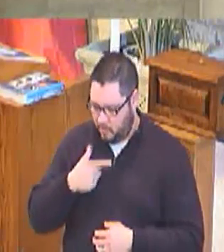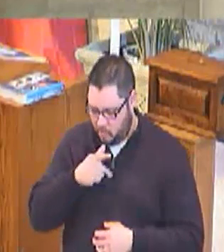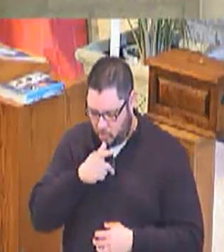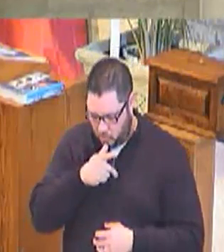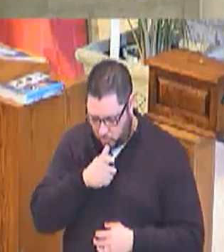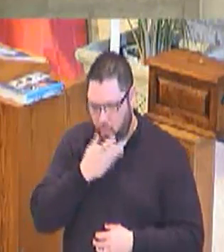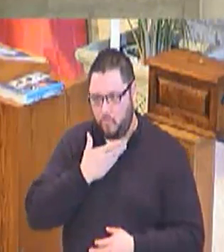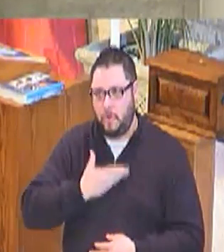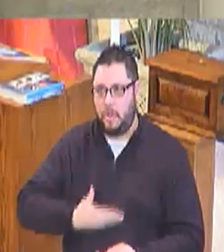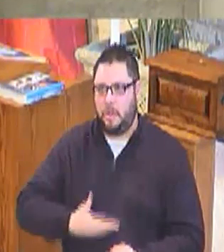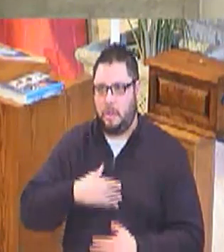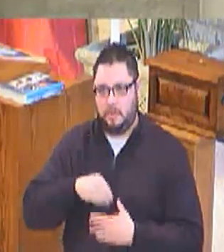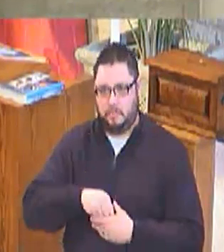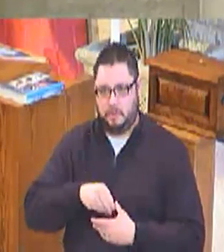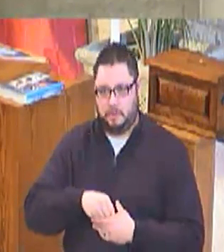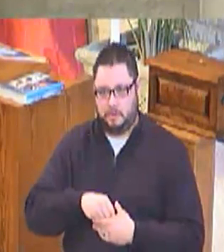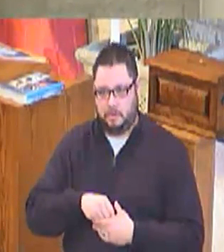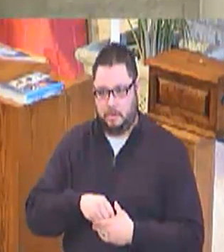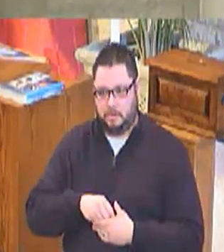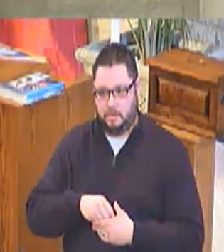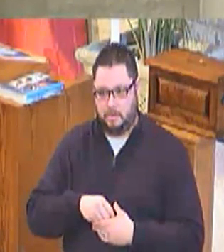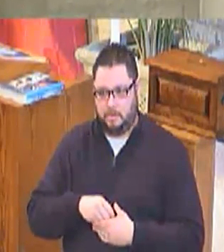are and what you are.